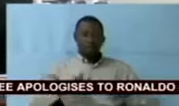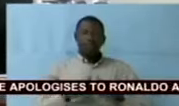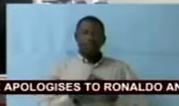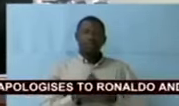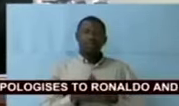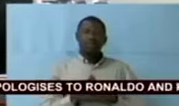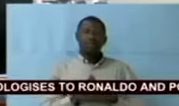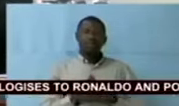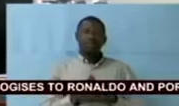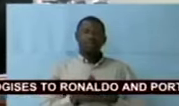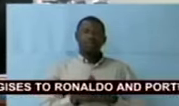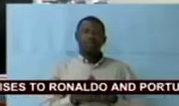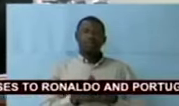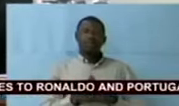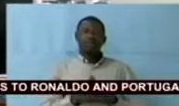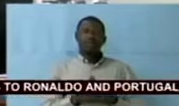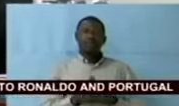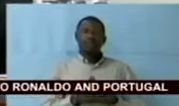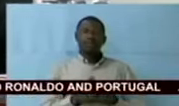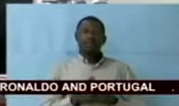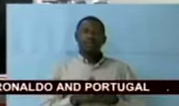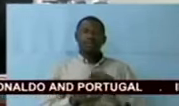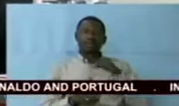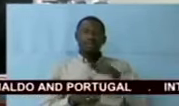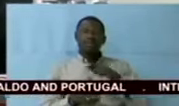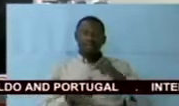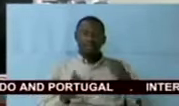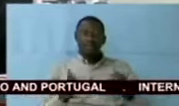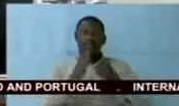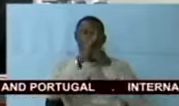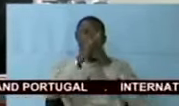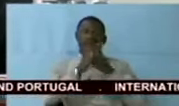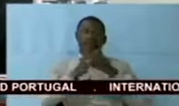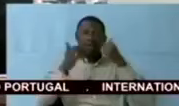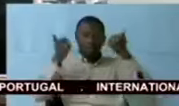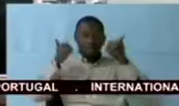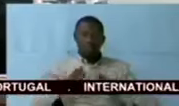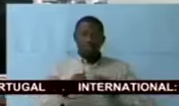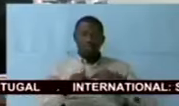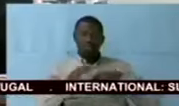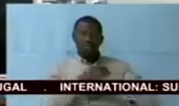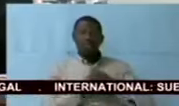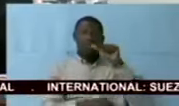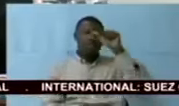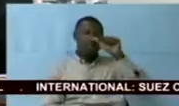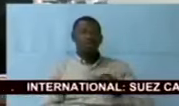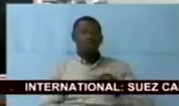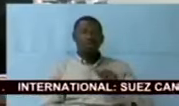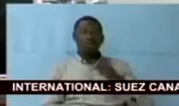This accident occurred in August 2016 whilst I was going to work.